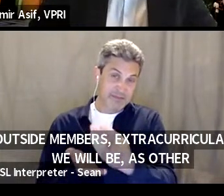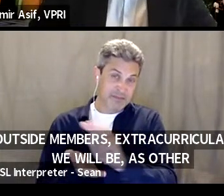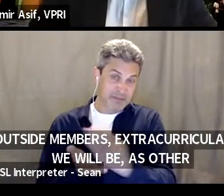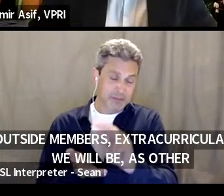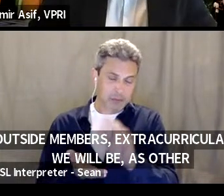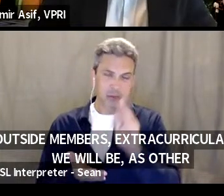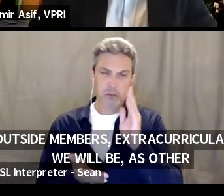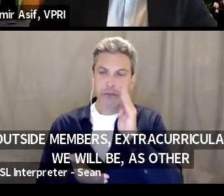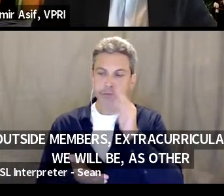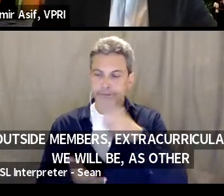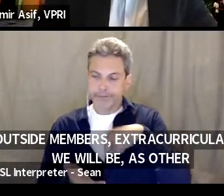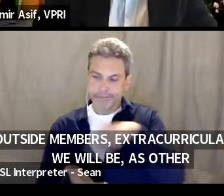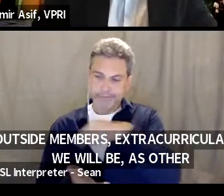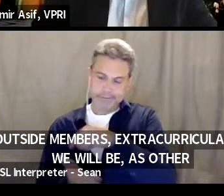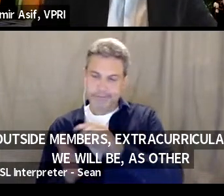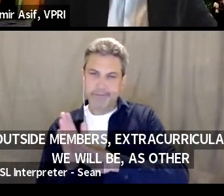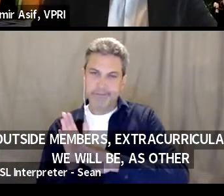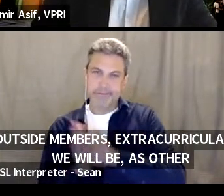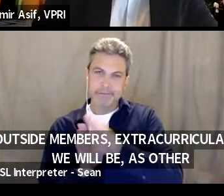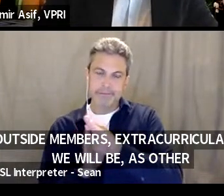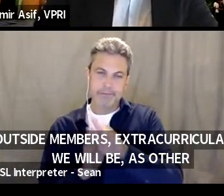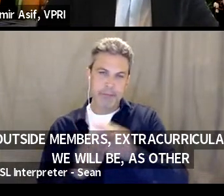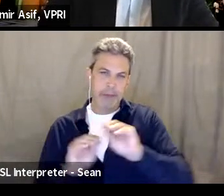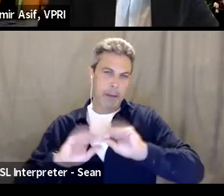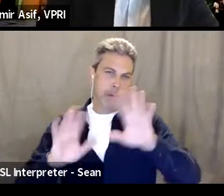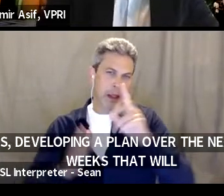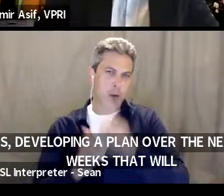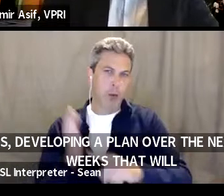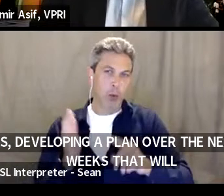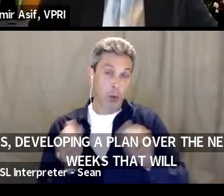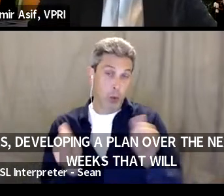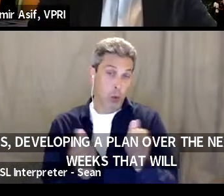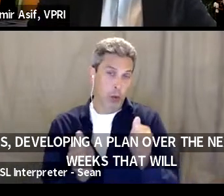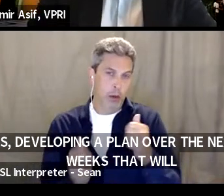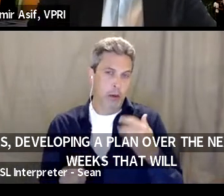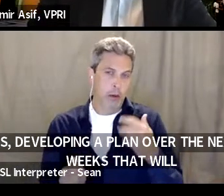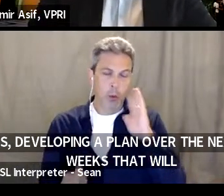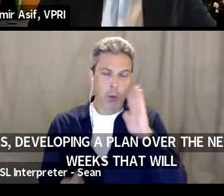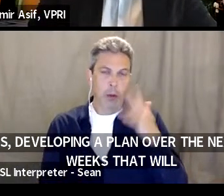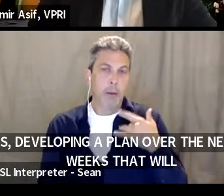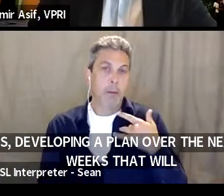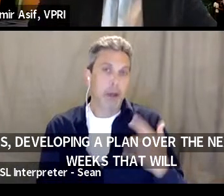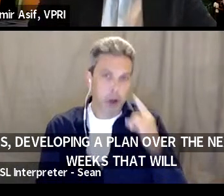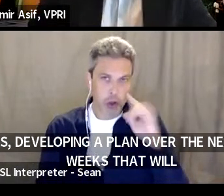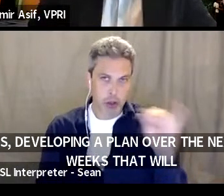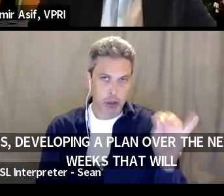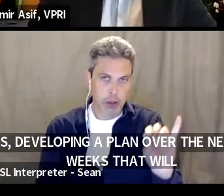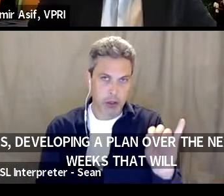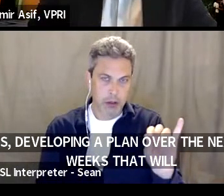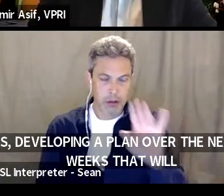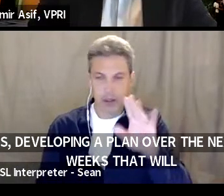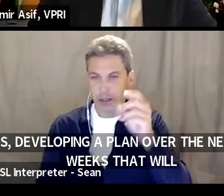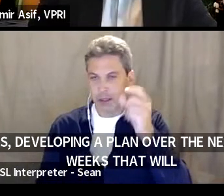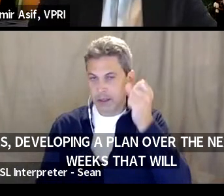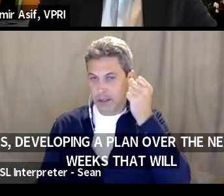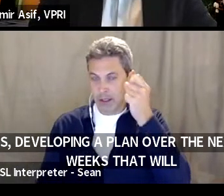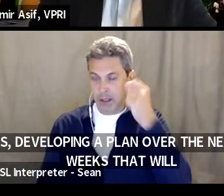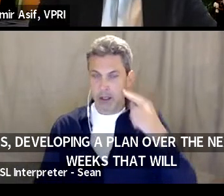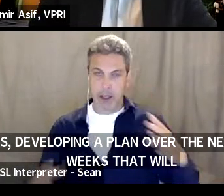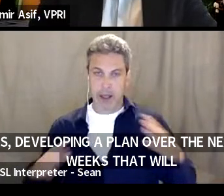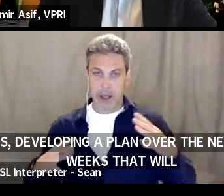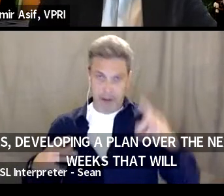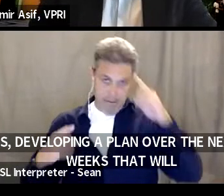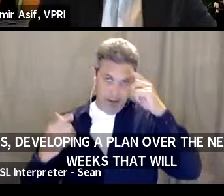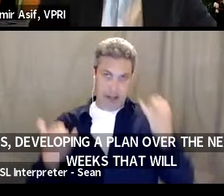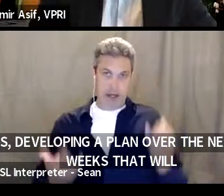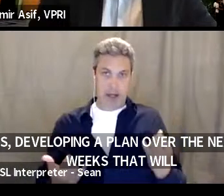help clarify what winter is most likely to look like, at least so far as the delivery